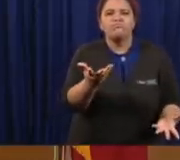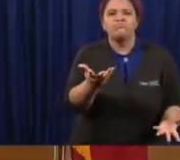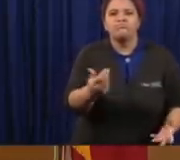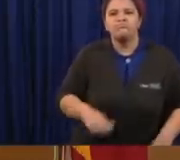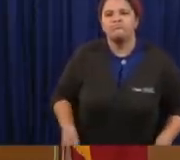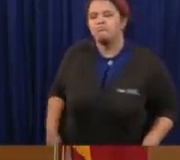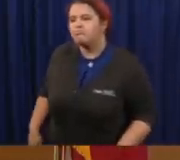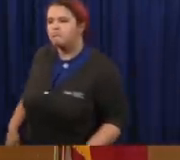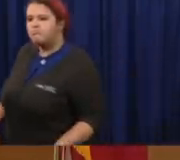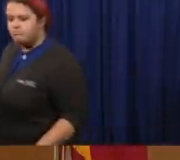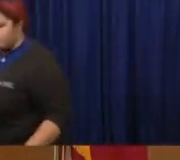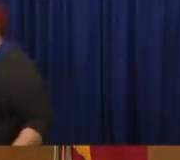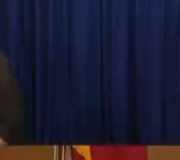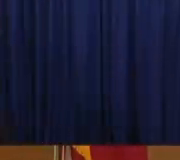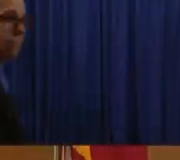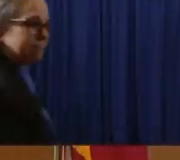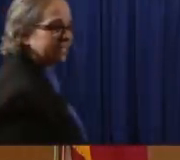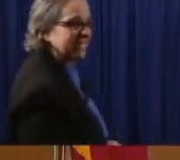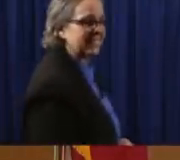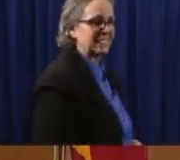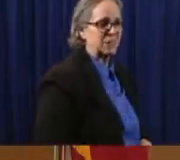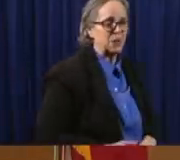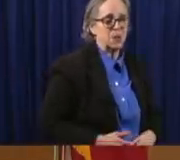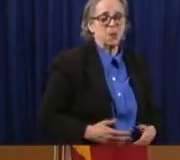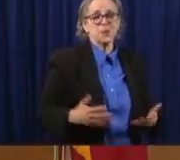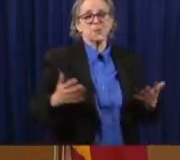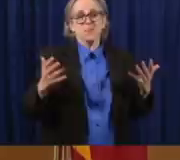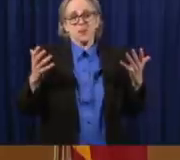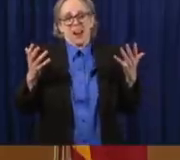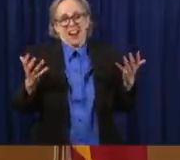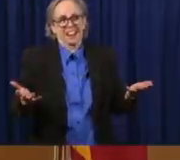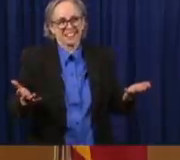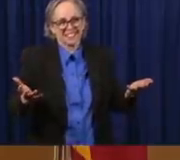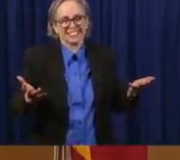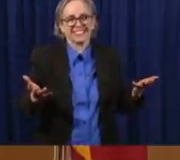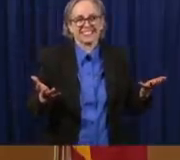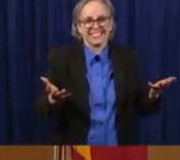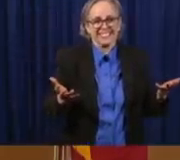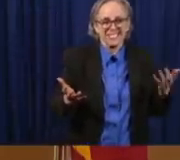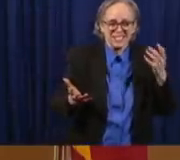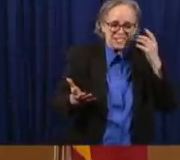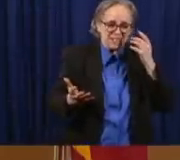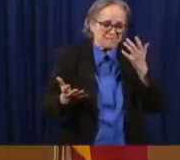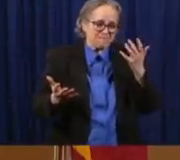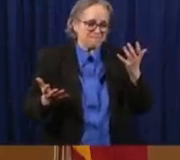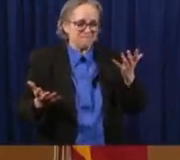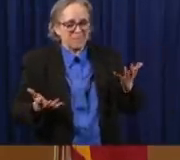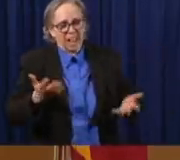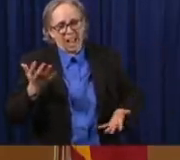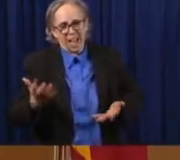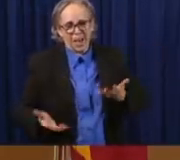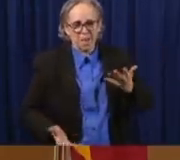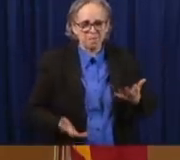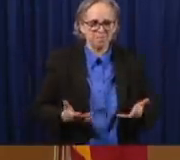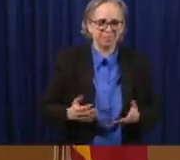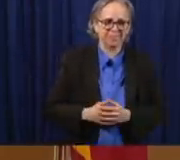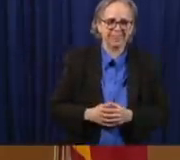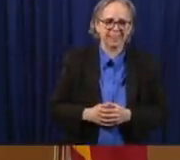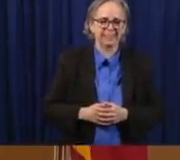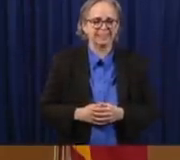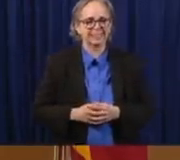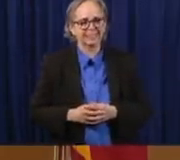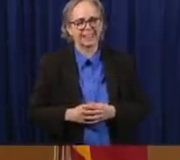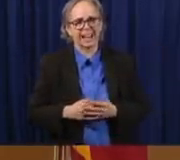you know, and I'm going to just use this as an opportunity to kind of answer your question, but also